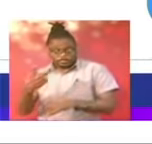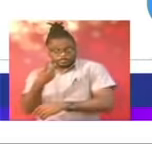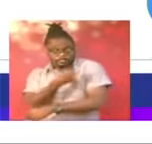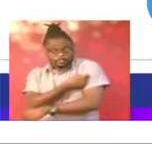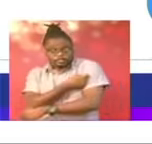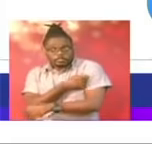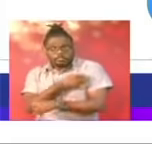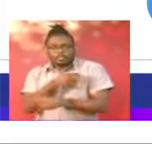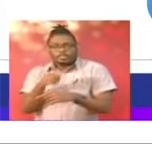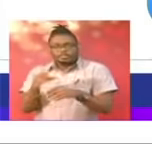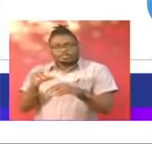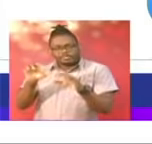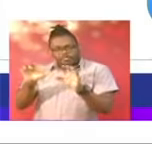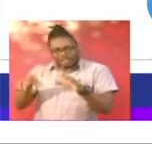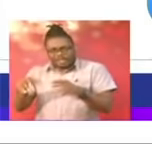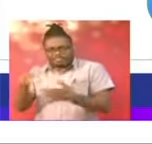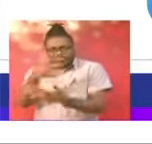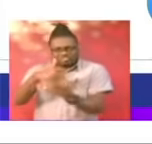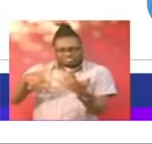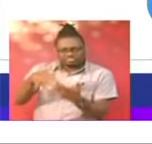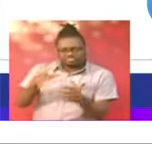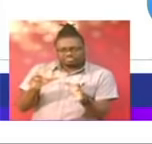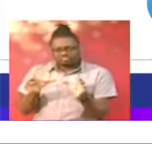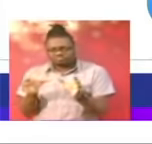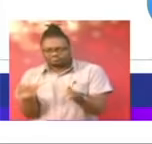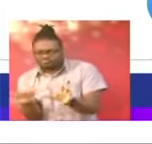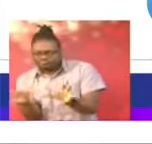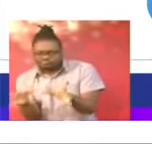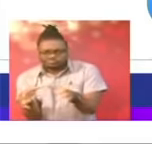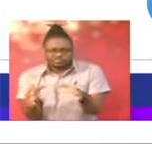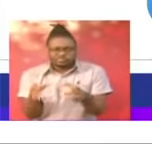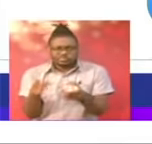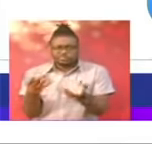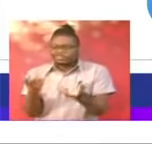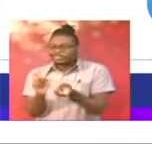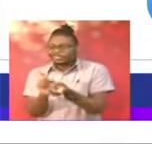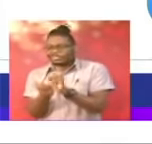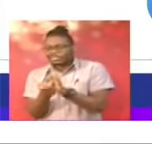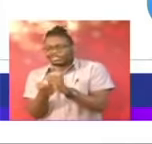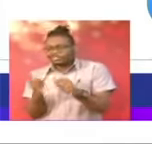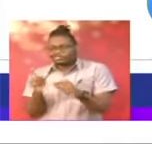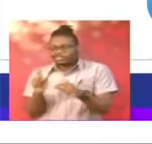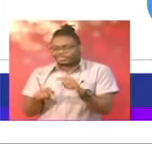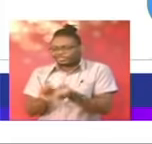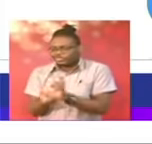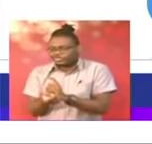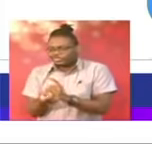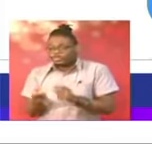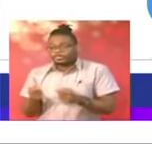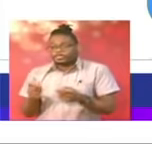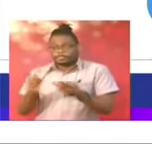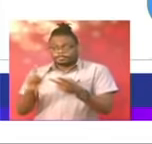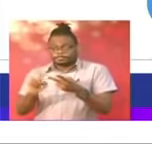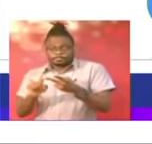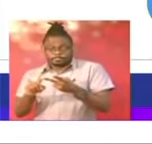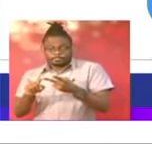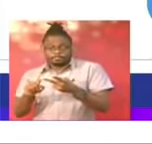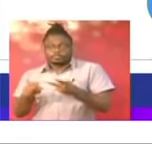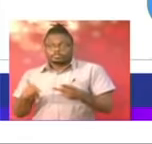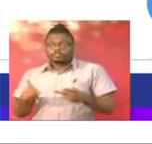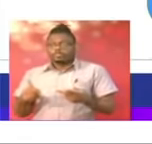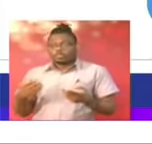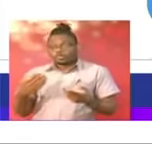those changes, if any? My second question is from someone who wants to know if it will be okay to